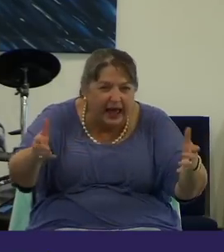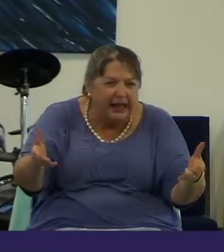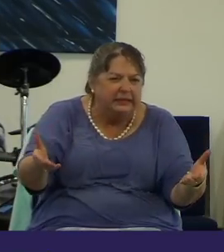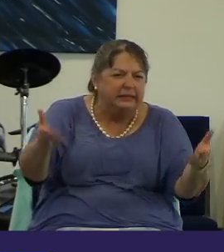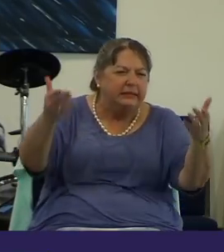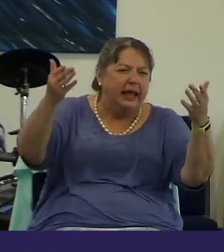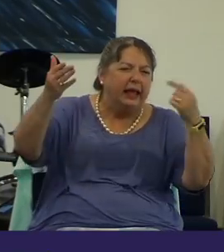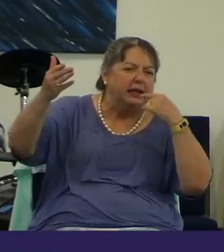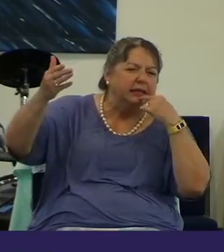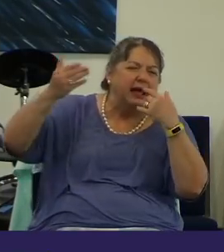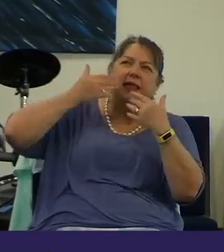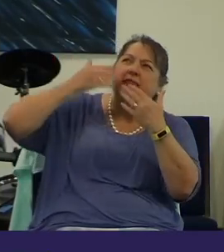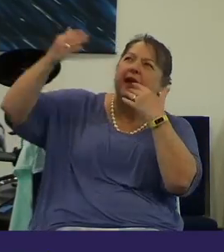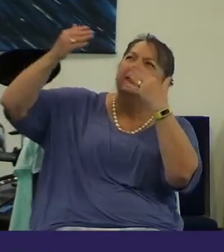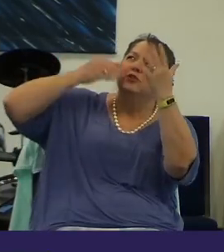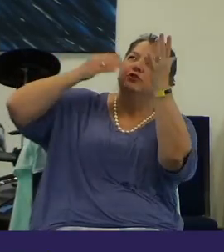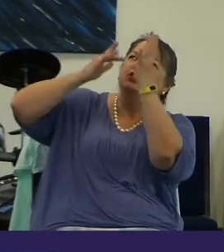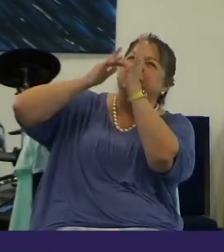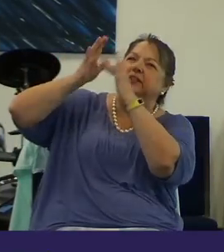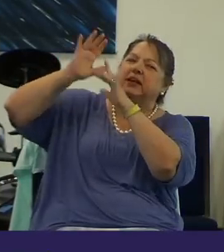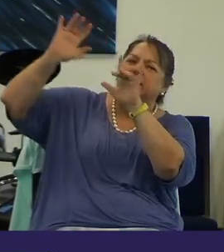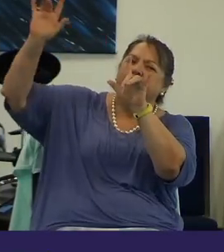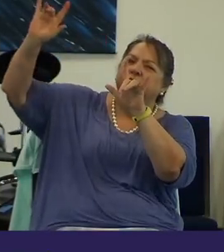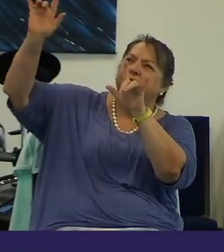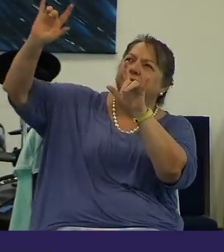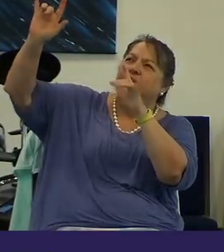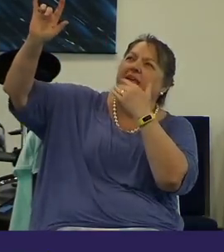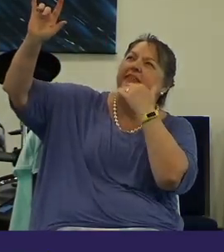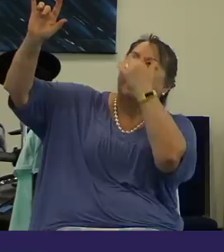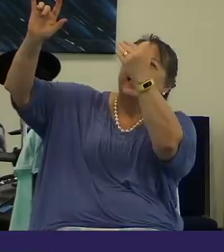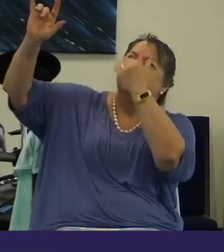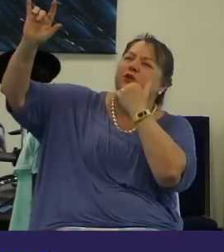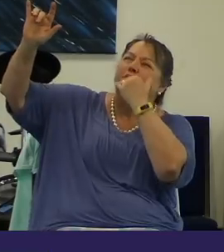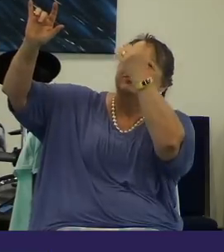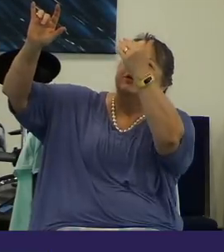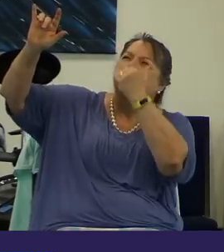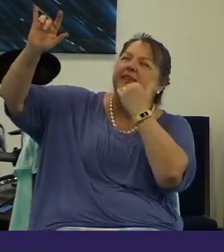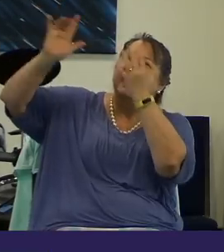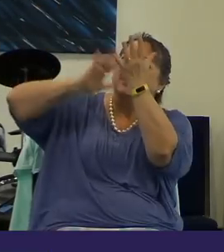Jesus, that we can celebrate a living Christ. We can